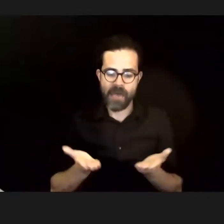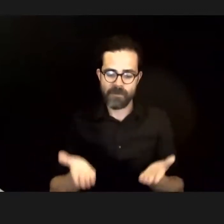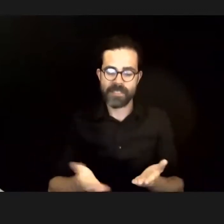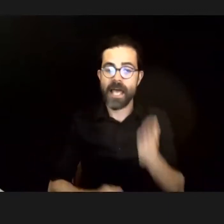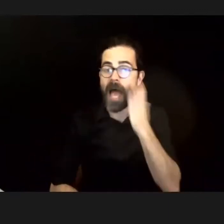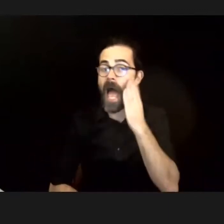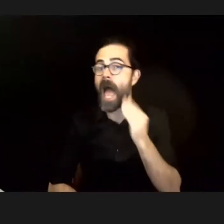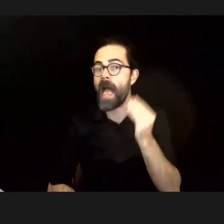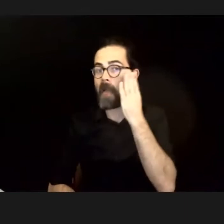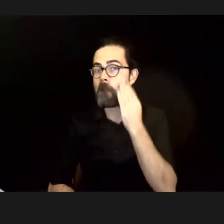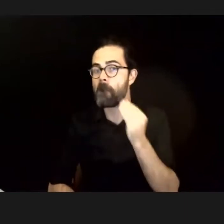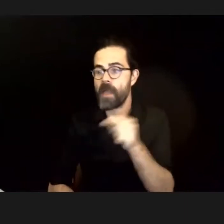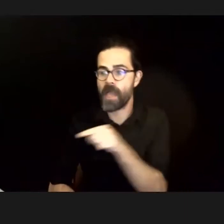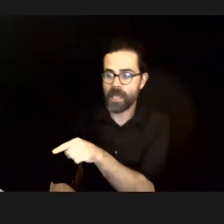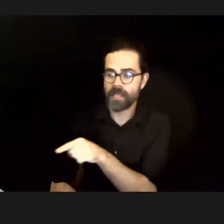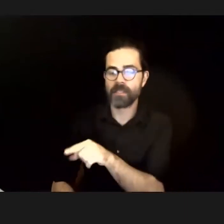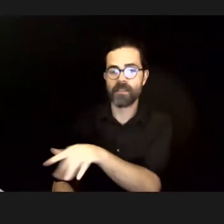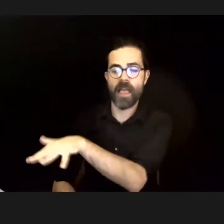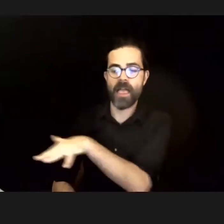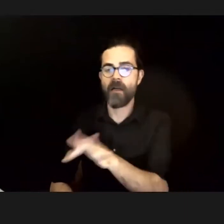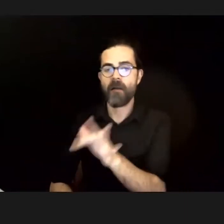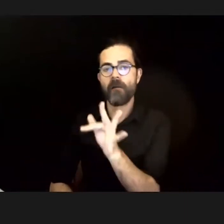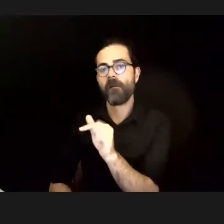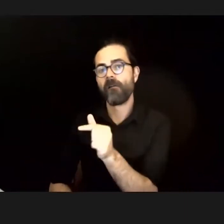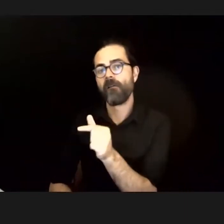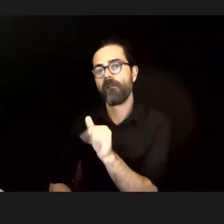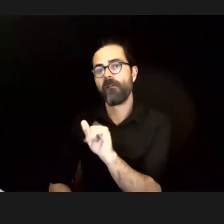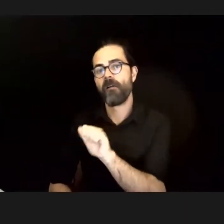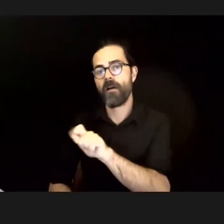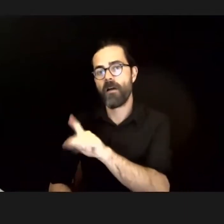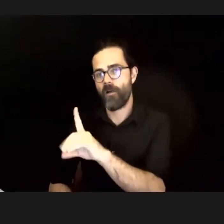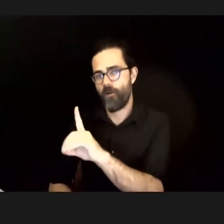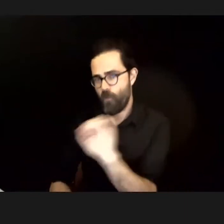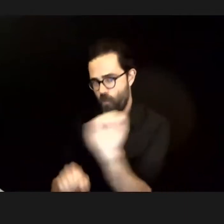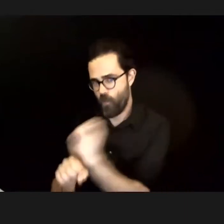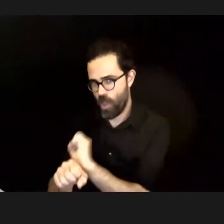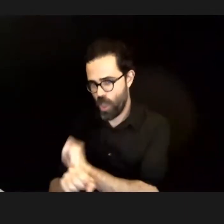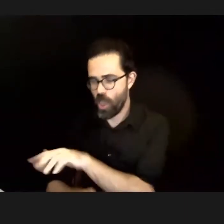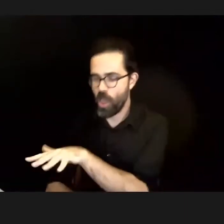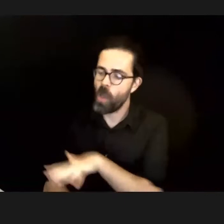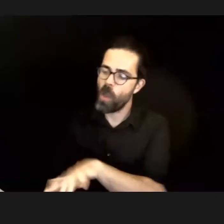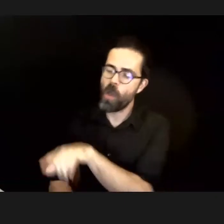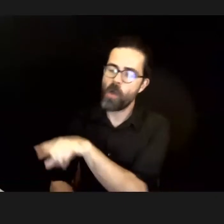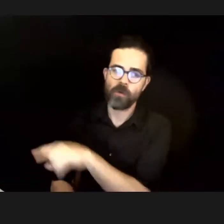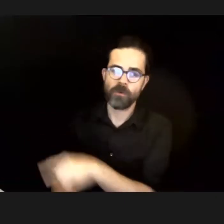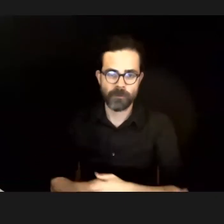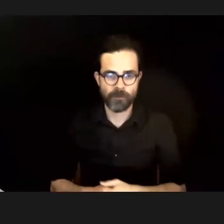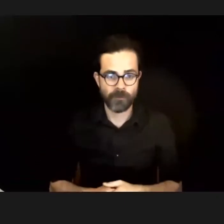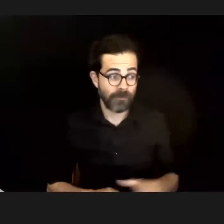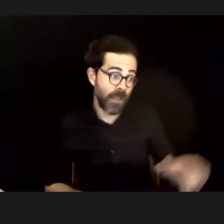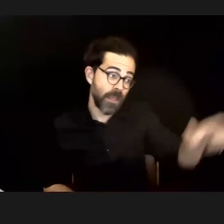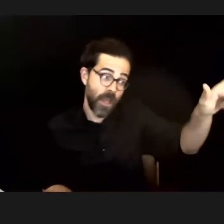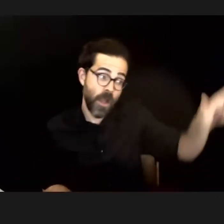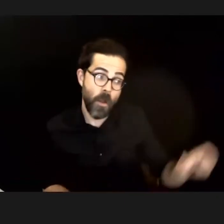work. So here for the composer is using a musical score and is writing